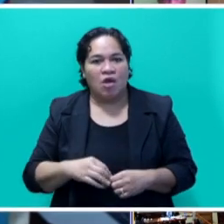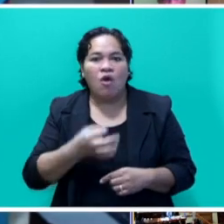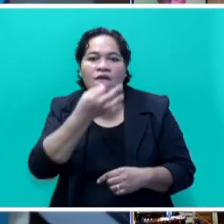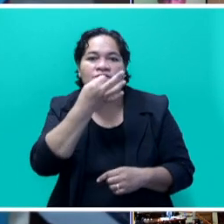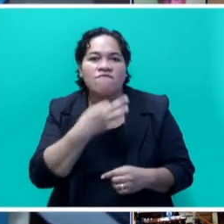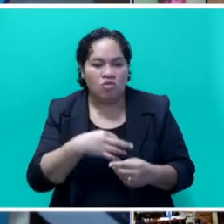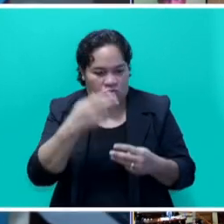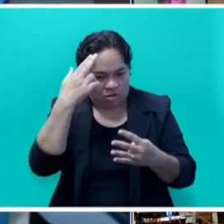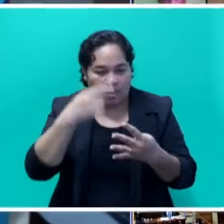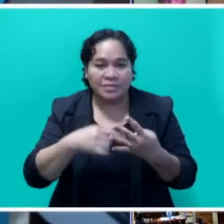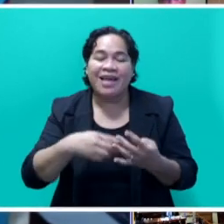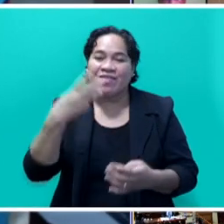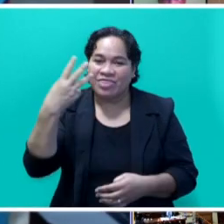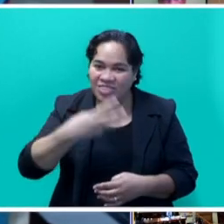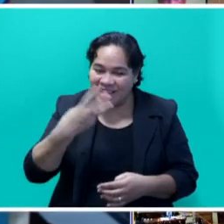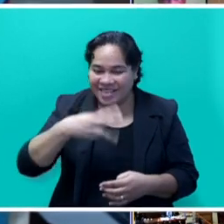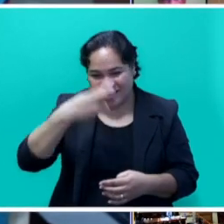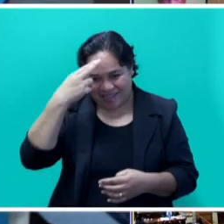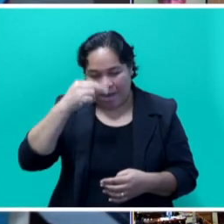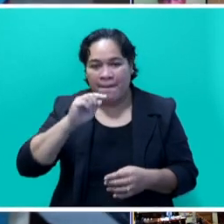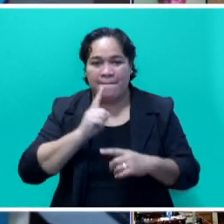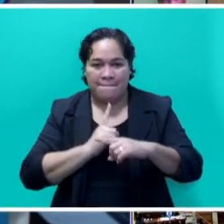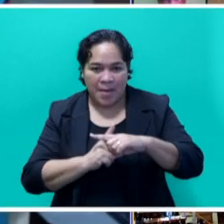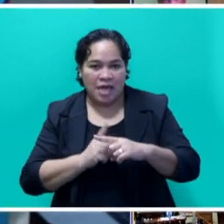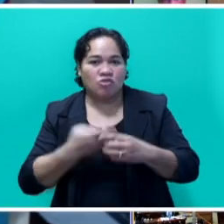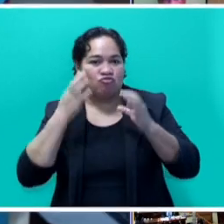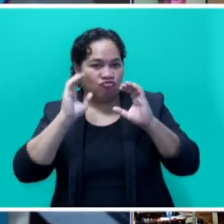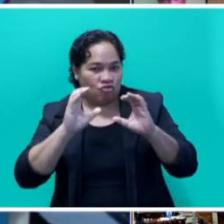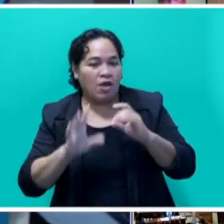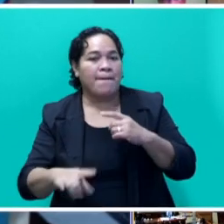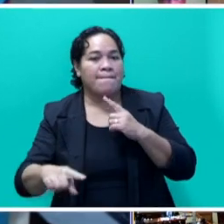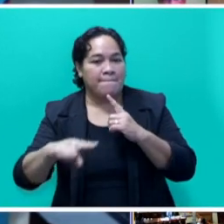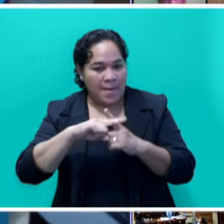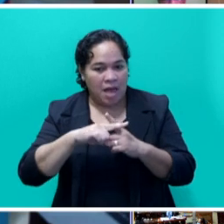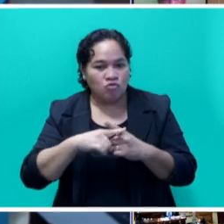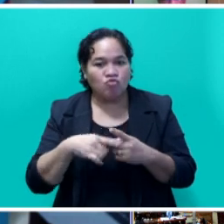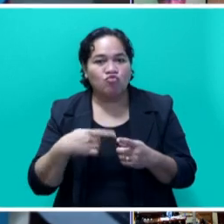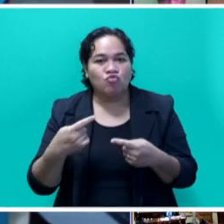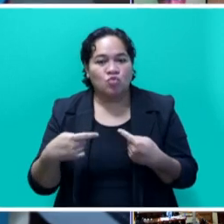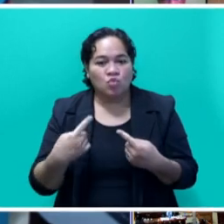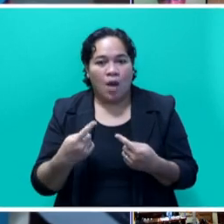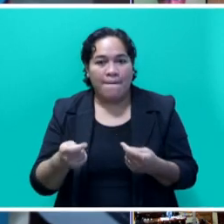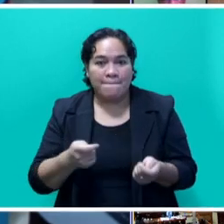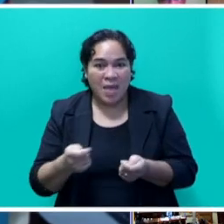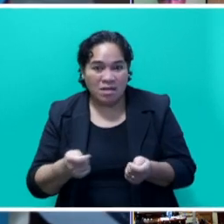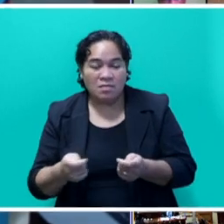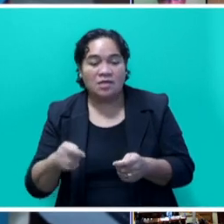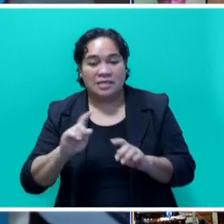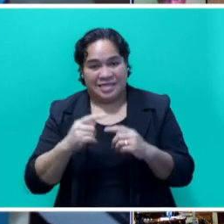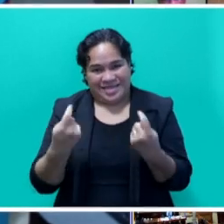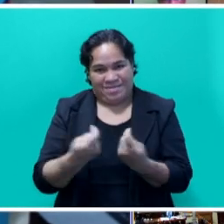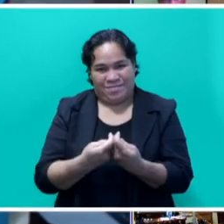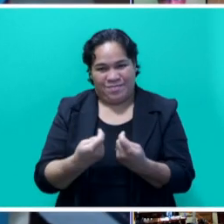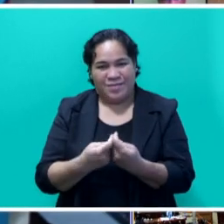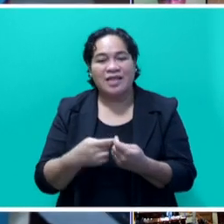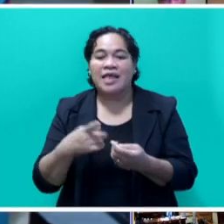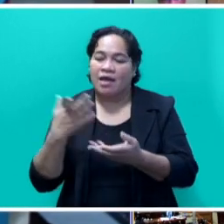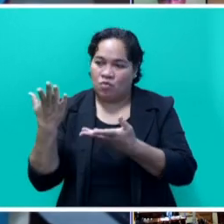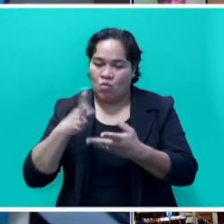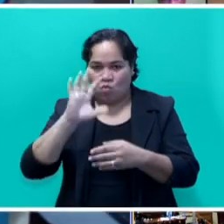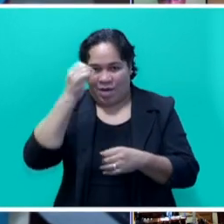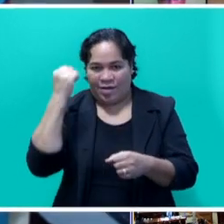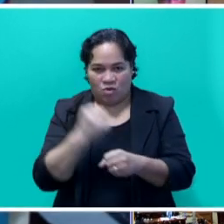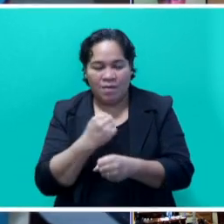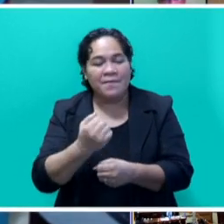There are 13 members plus the coach plus the management that brought gold to us last couple of days. Please remember